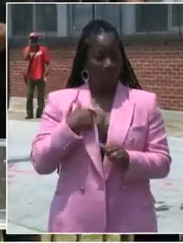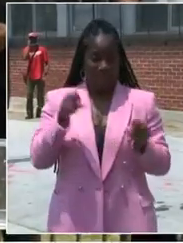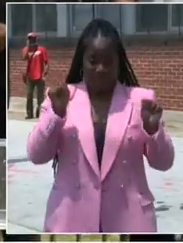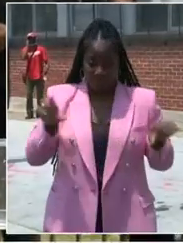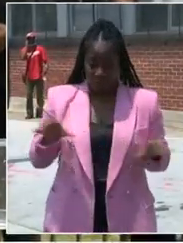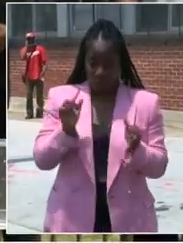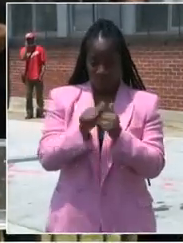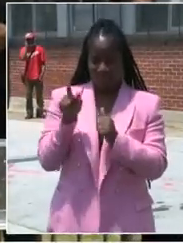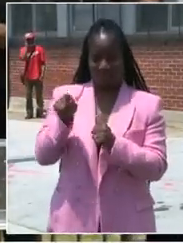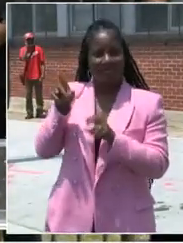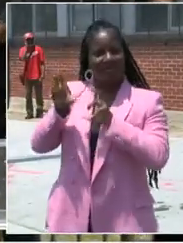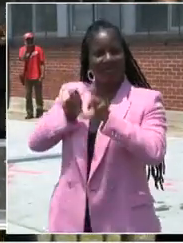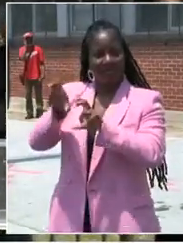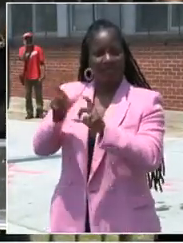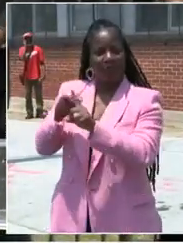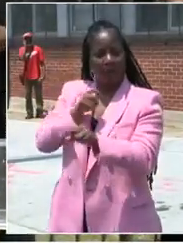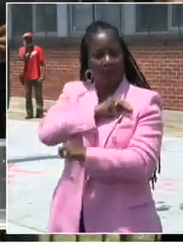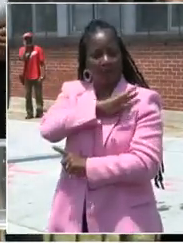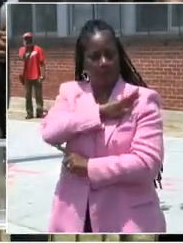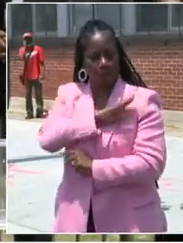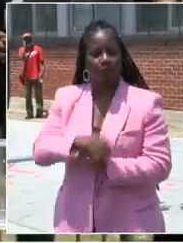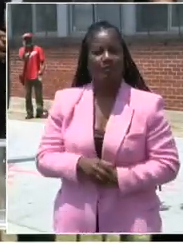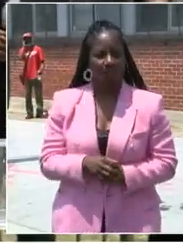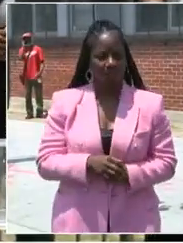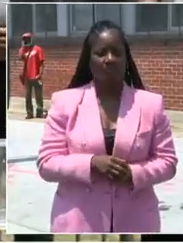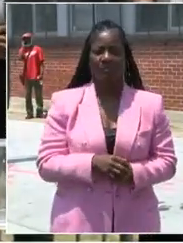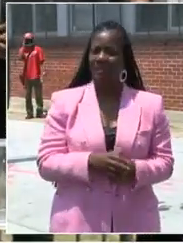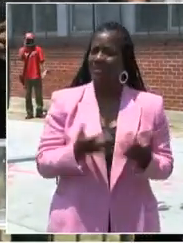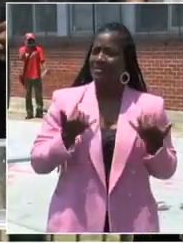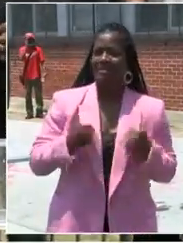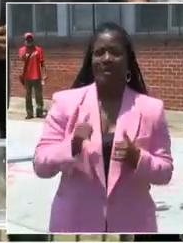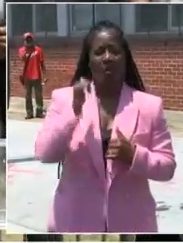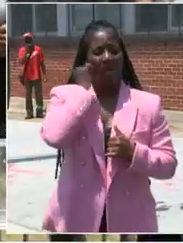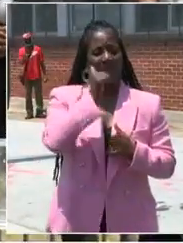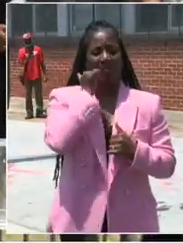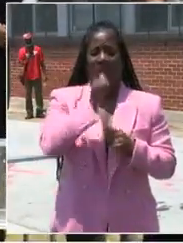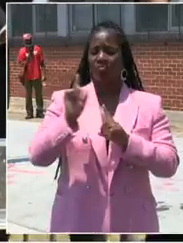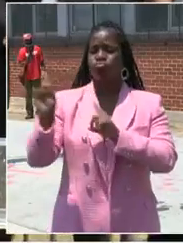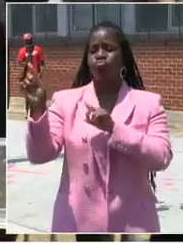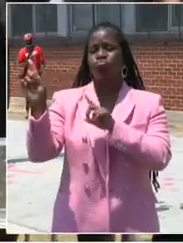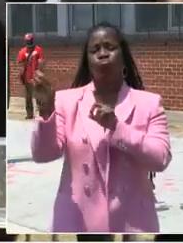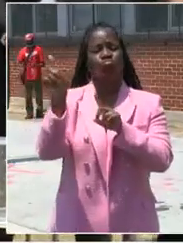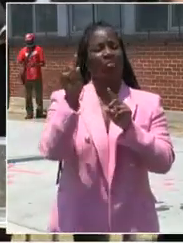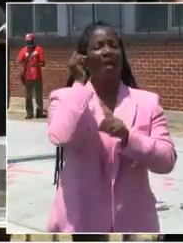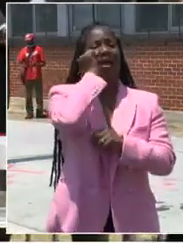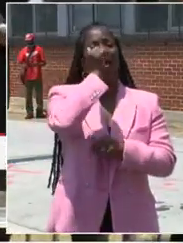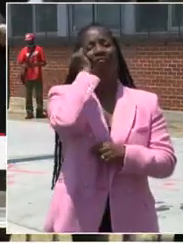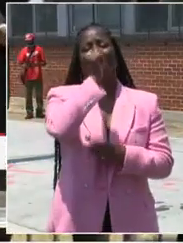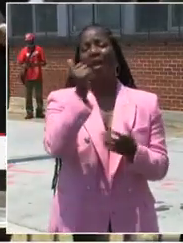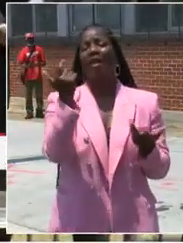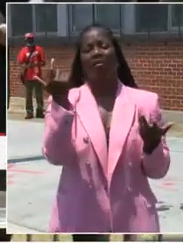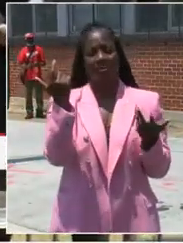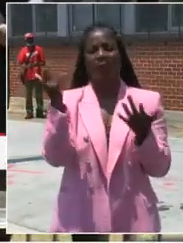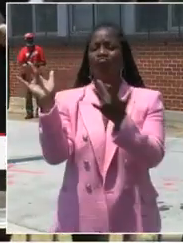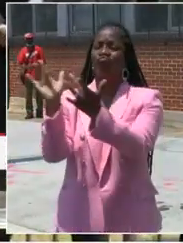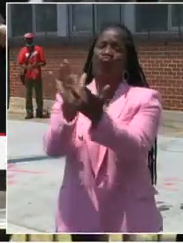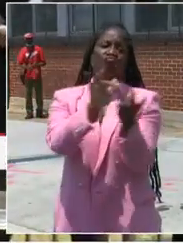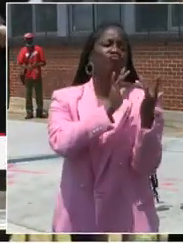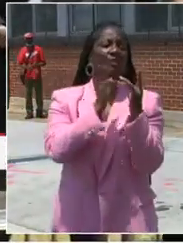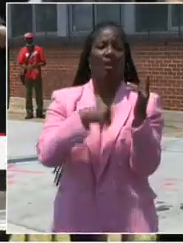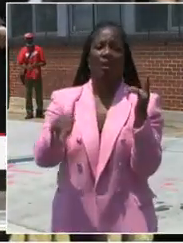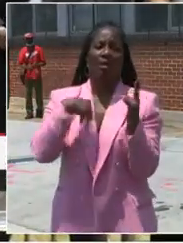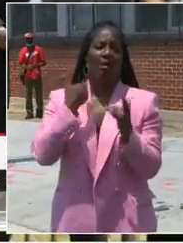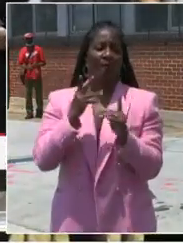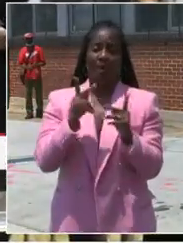with this investment. And we are still every day out here. And I tell people all the time, like, everyone, if you